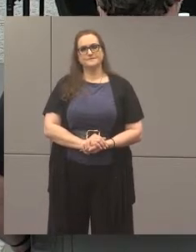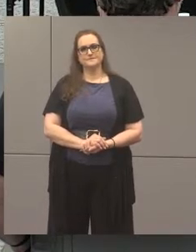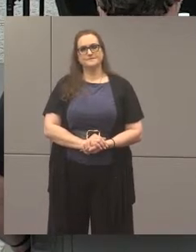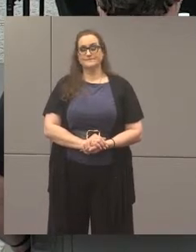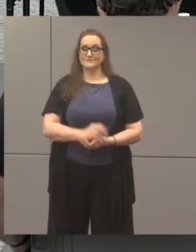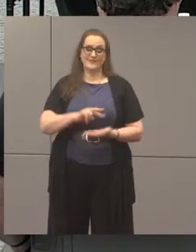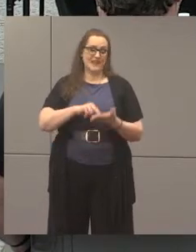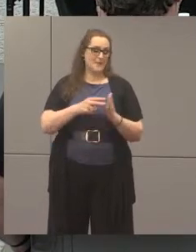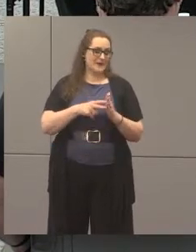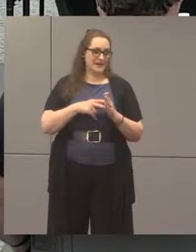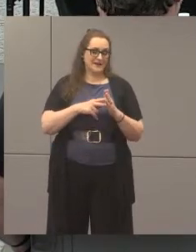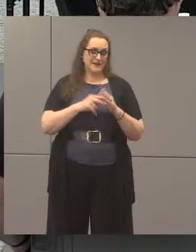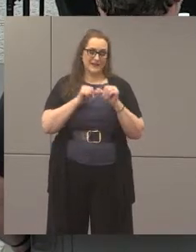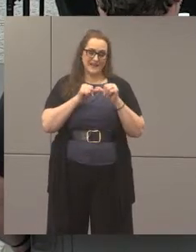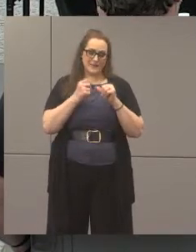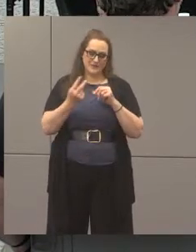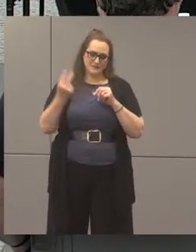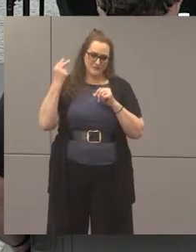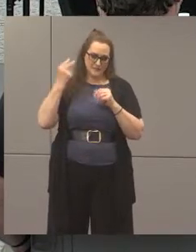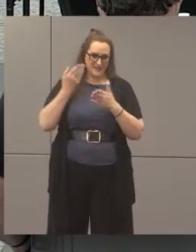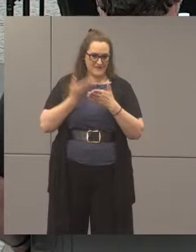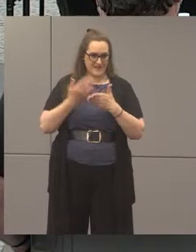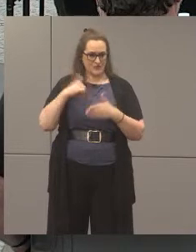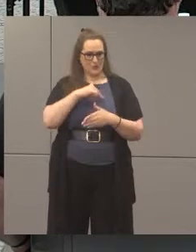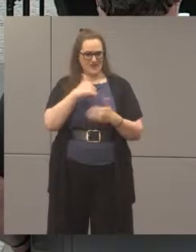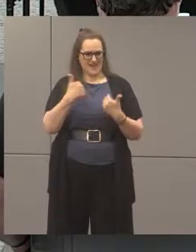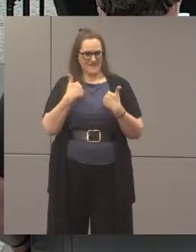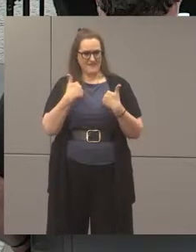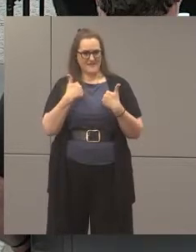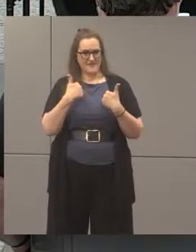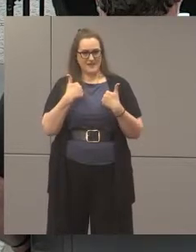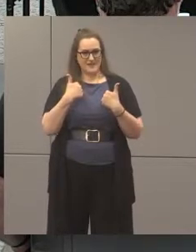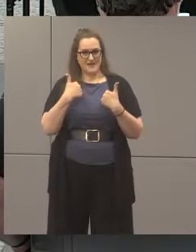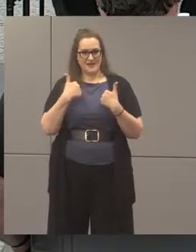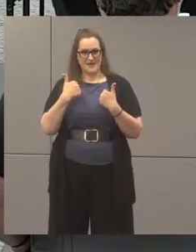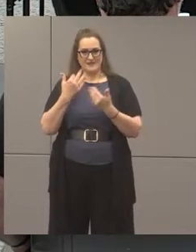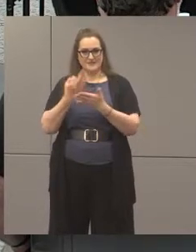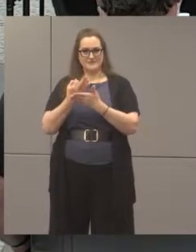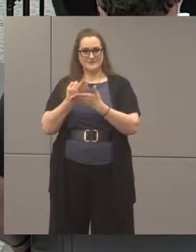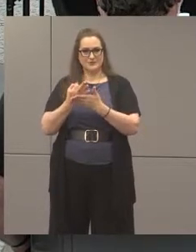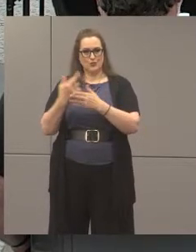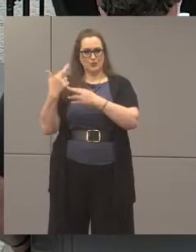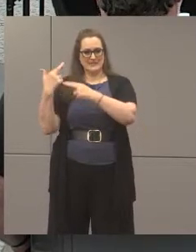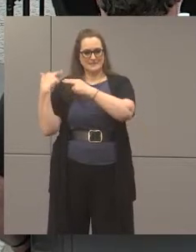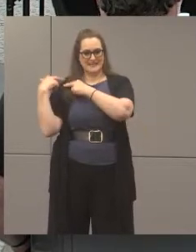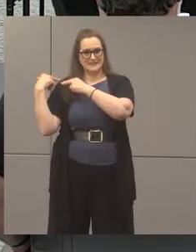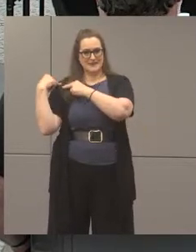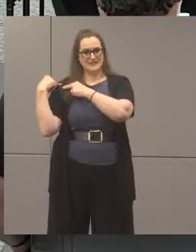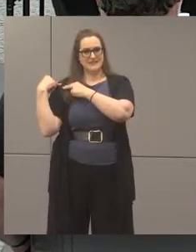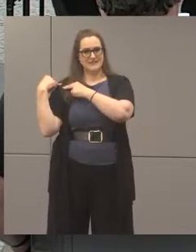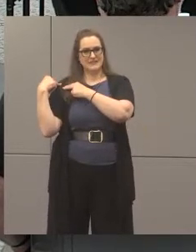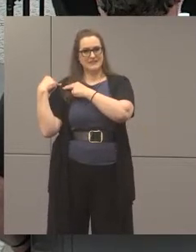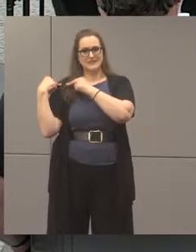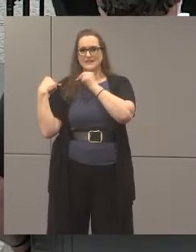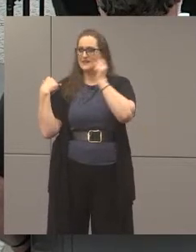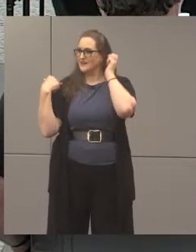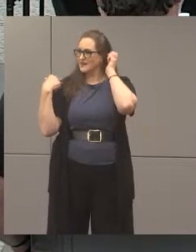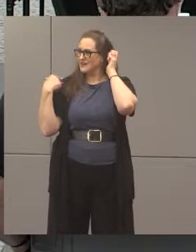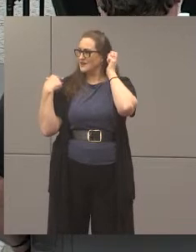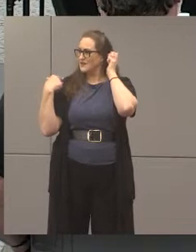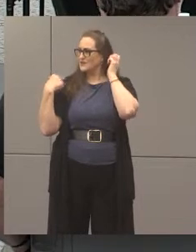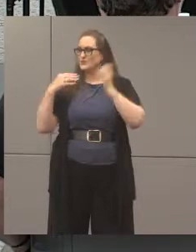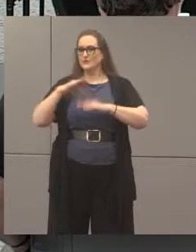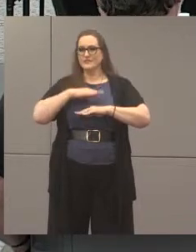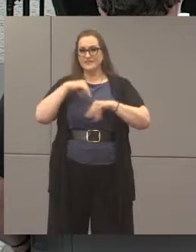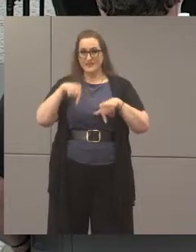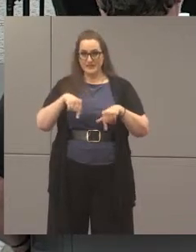I mean, I keep going back to the fact that we have a fiduciary responsibility to fulfill this